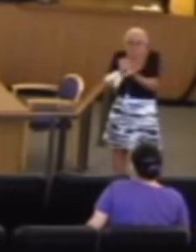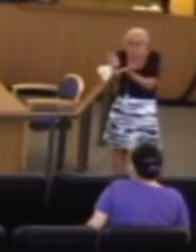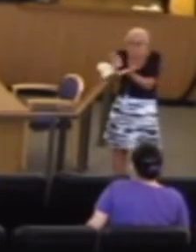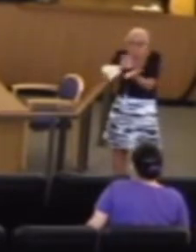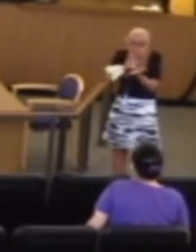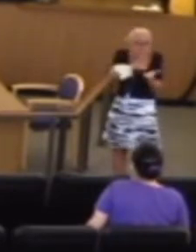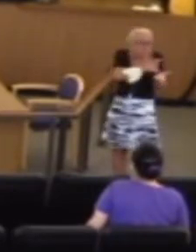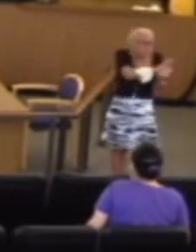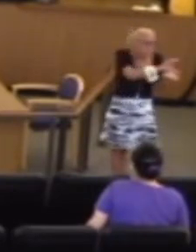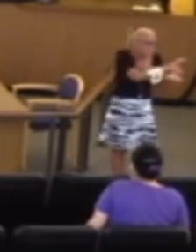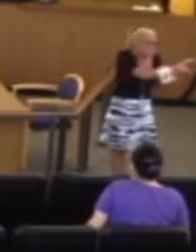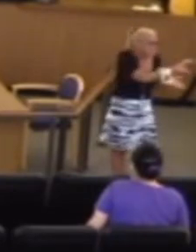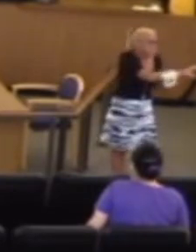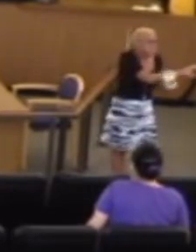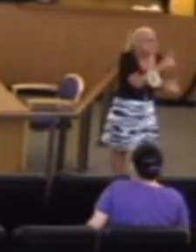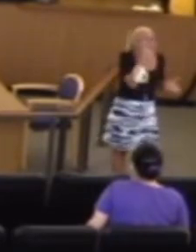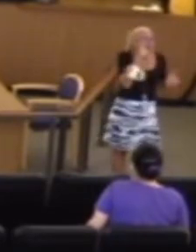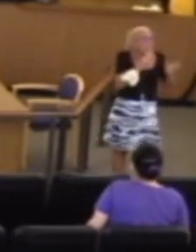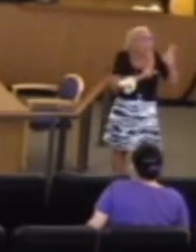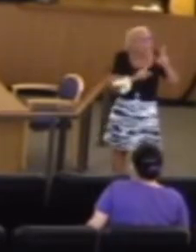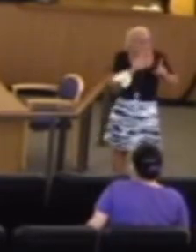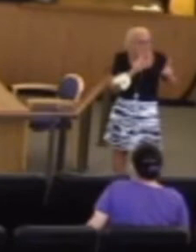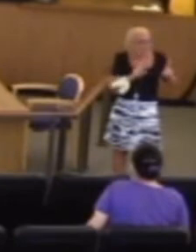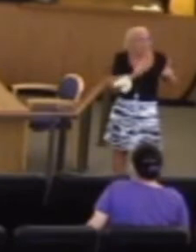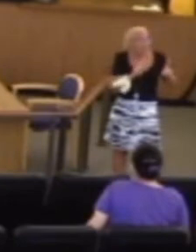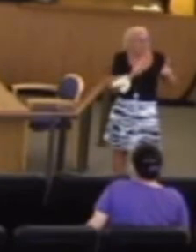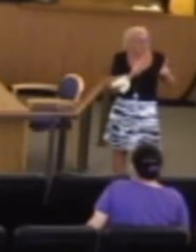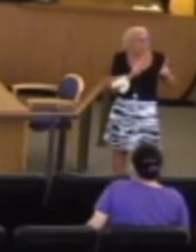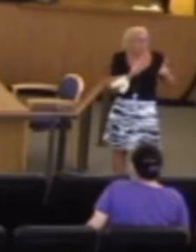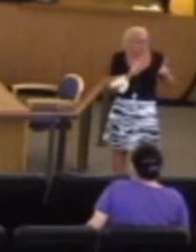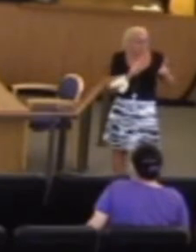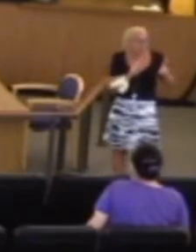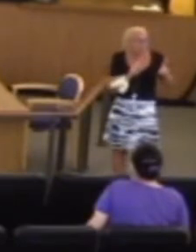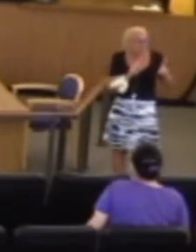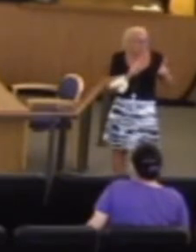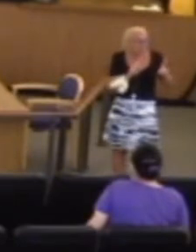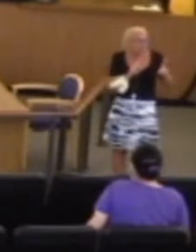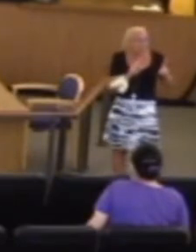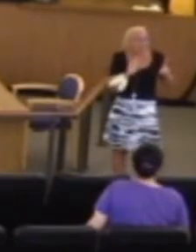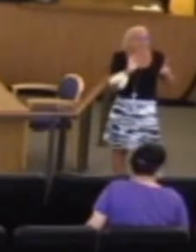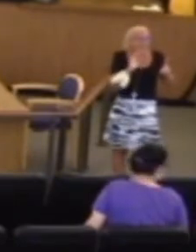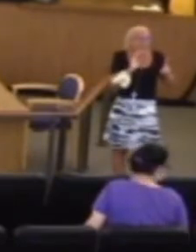that people throughout the township, the largest township in America, a